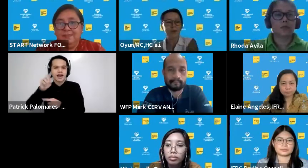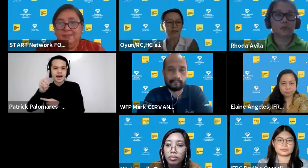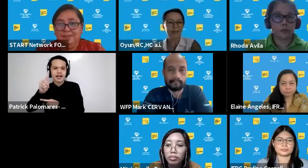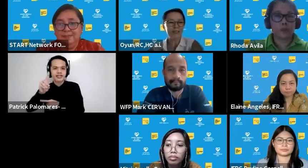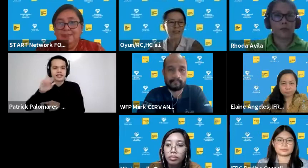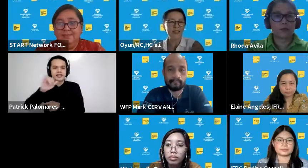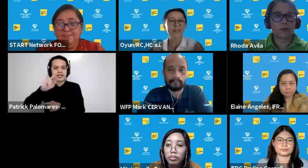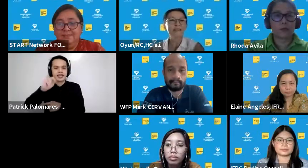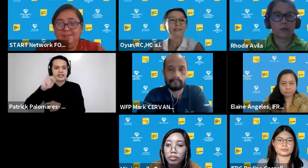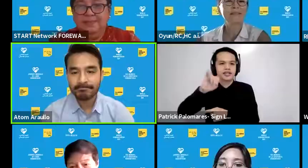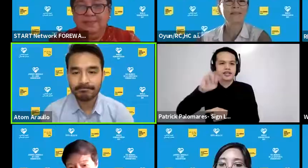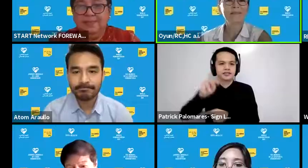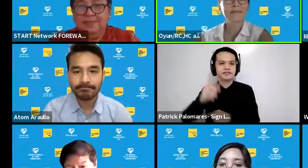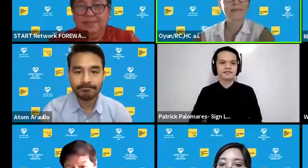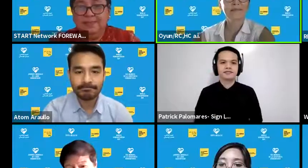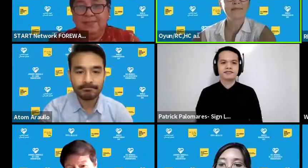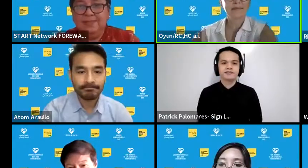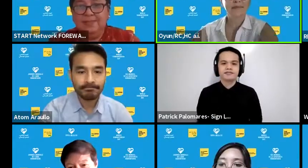interim.